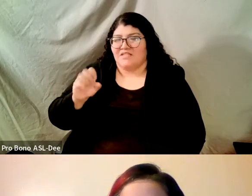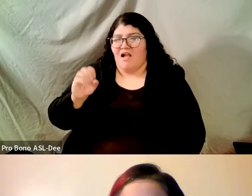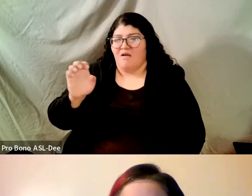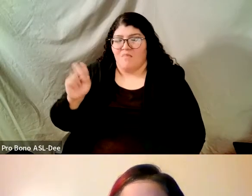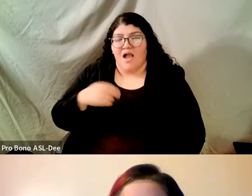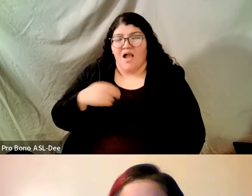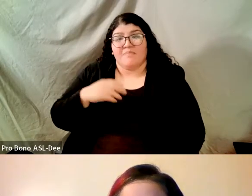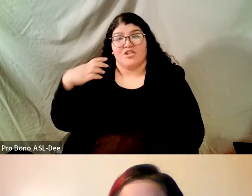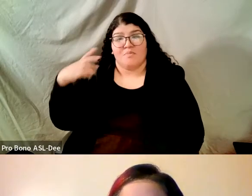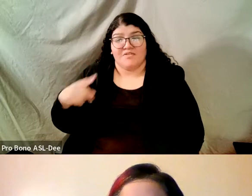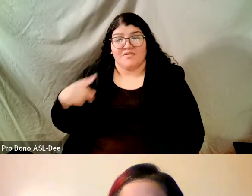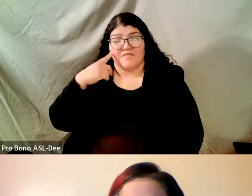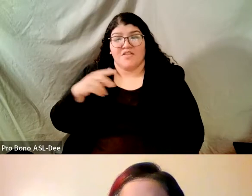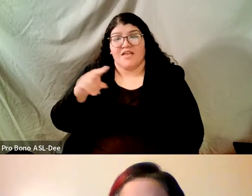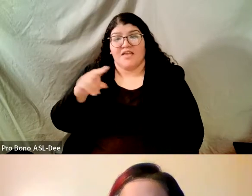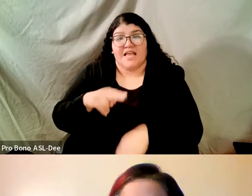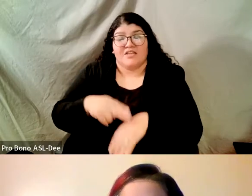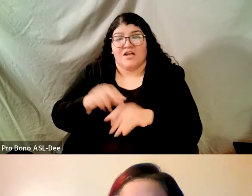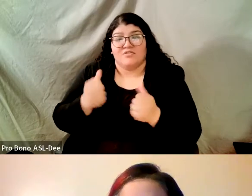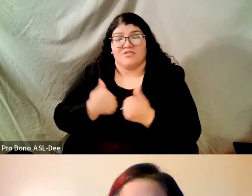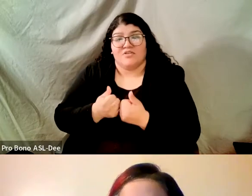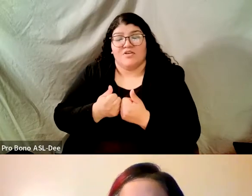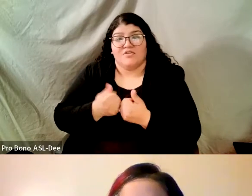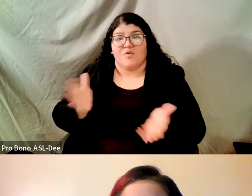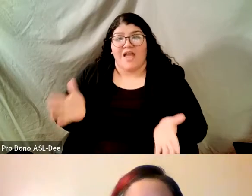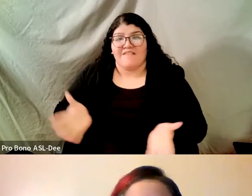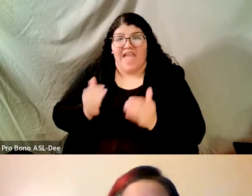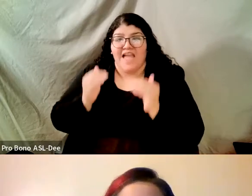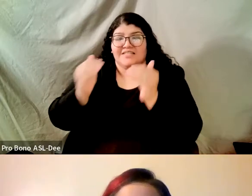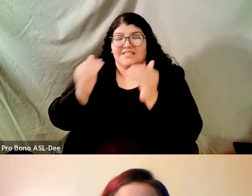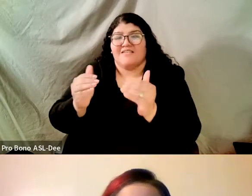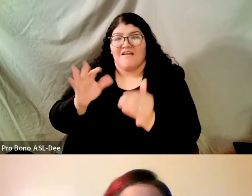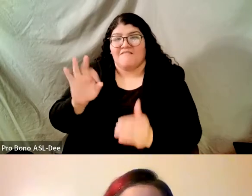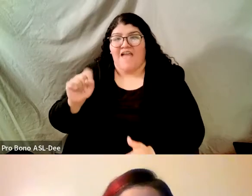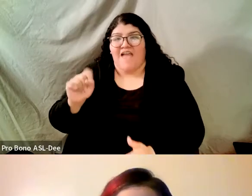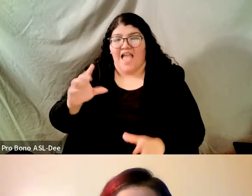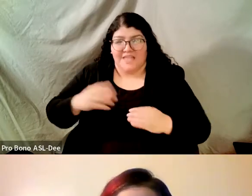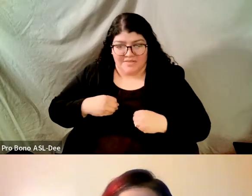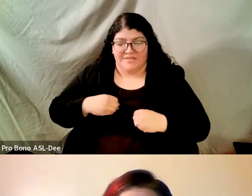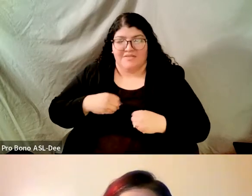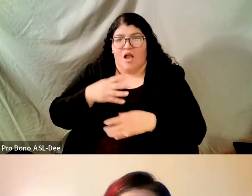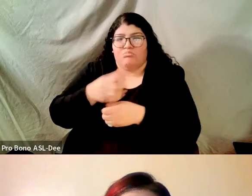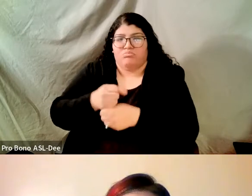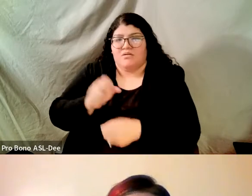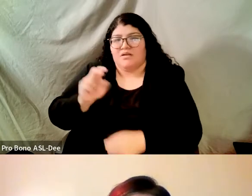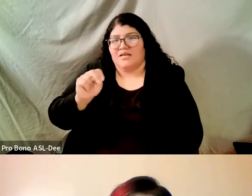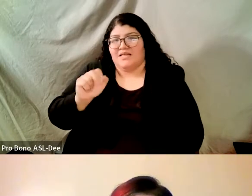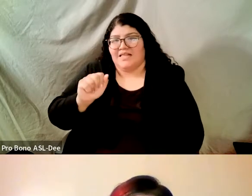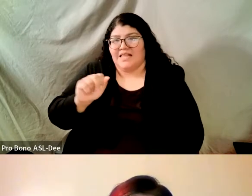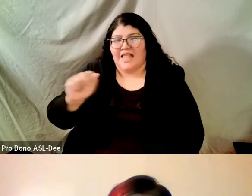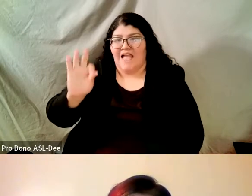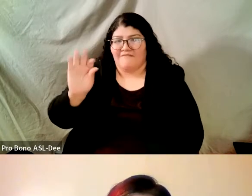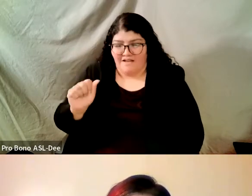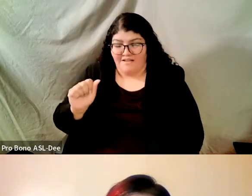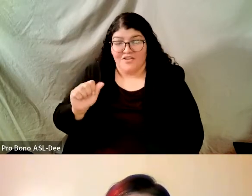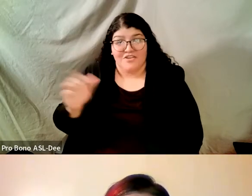National Association to Advance Fat Acceptance, also known as NAAFA. Today you are here for a special episode of our